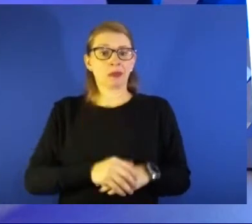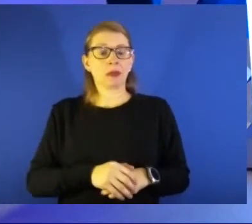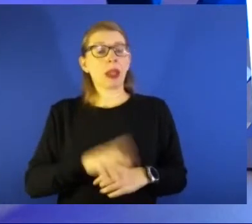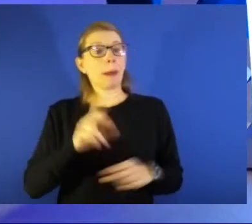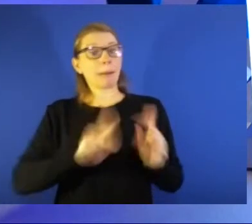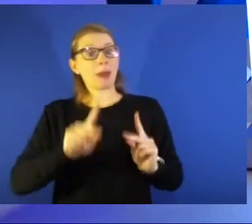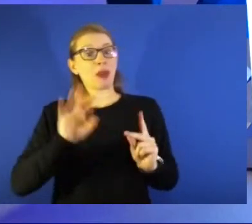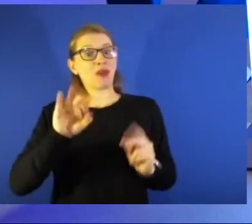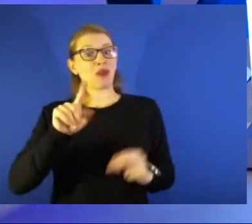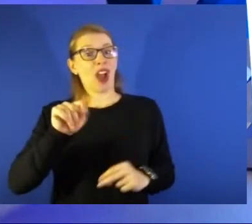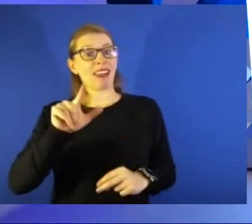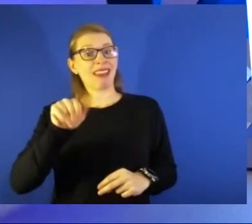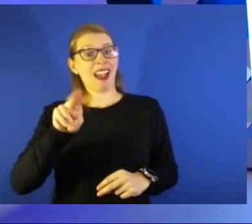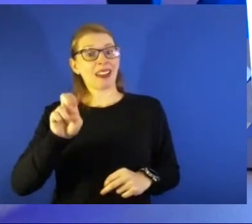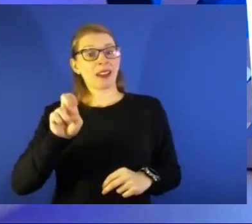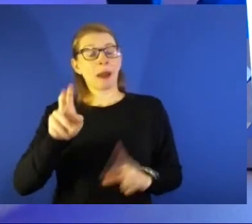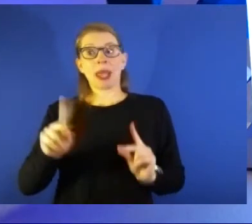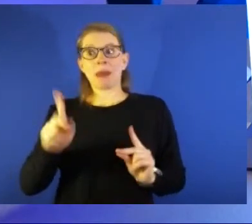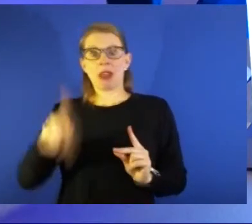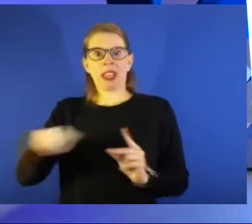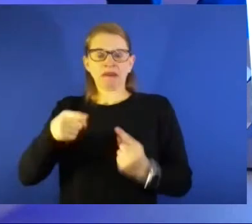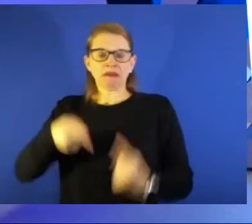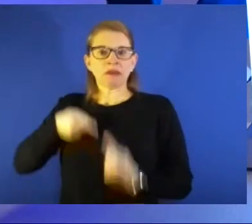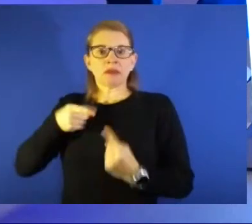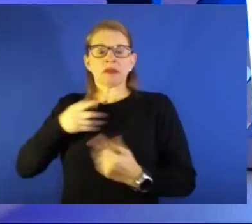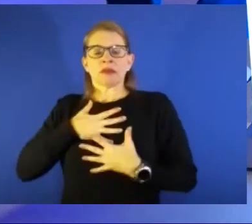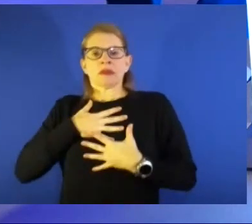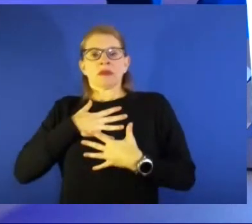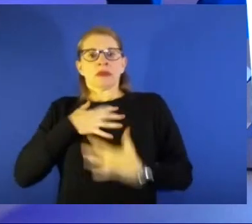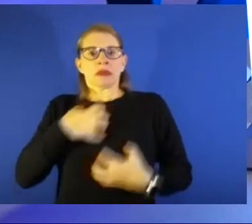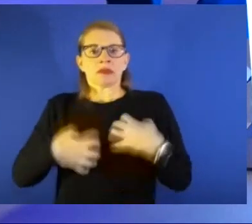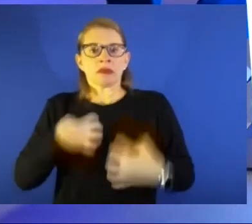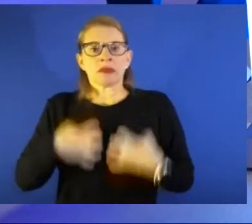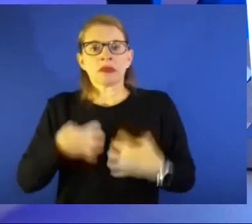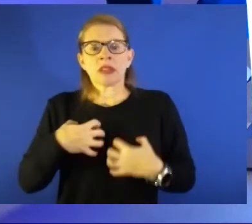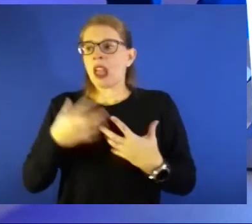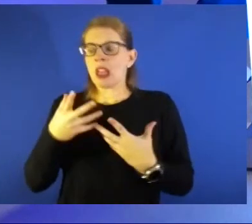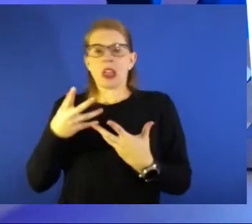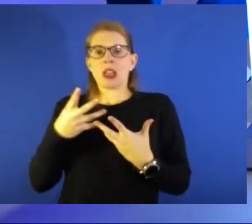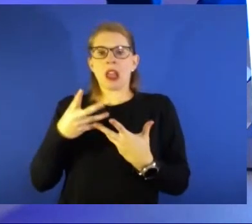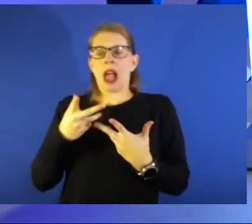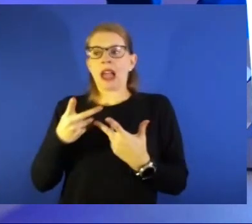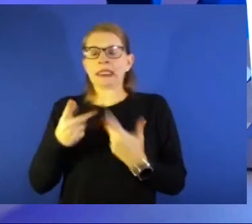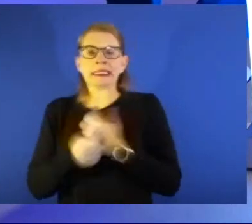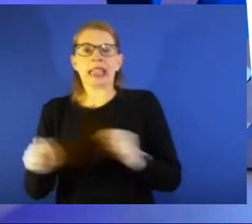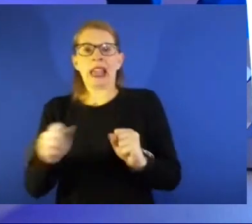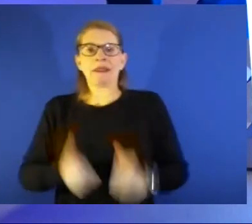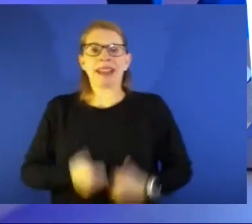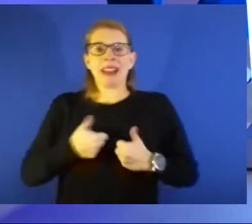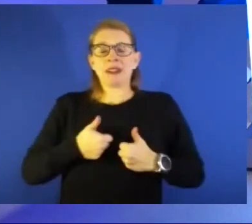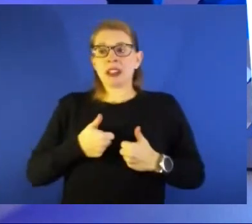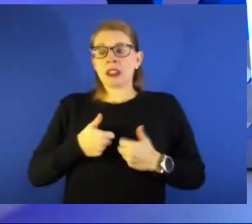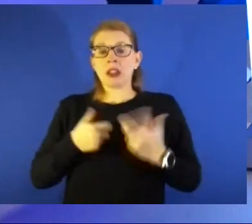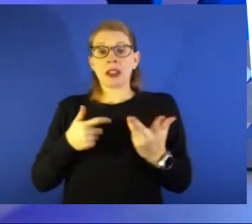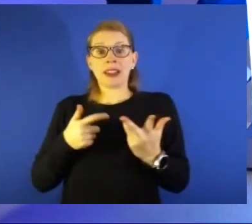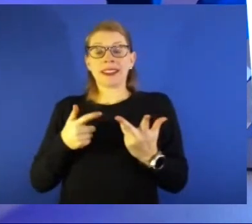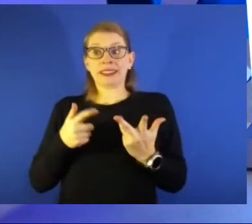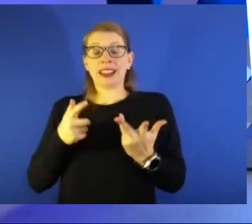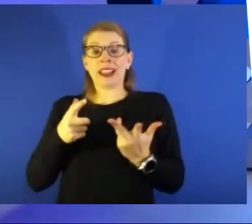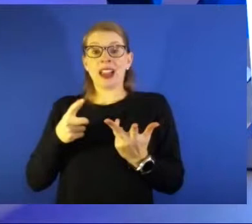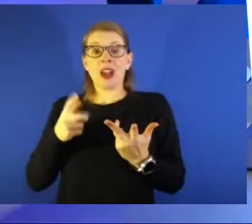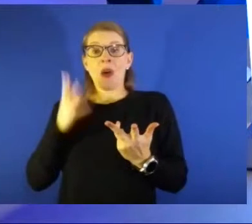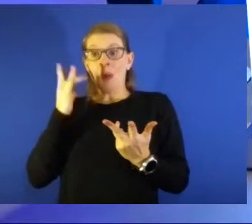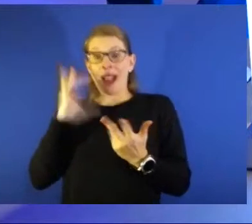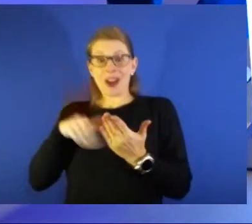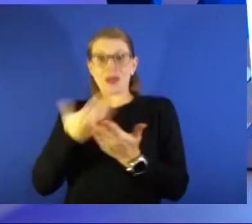biggest struggle for them, is that they're in the business of saving lives. Yeah. And they're so used to good outcomes because they Yeah. come in to save the day. And